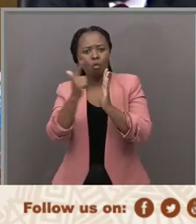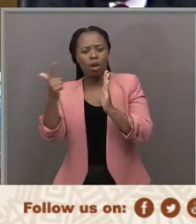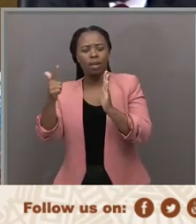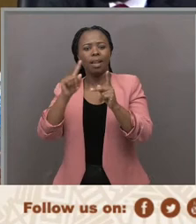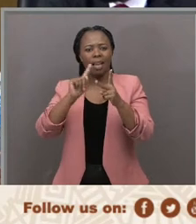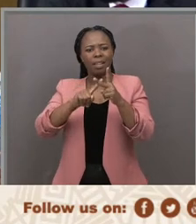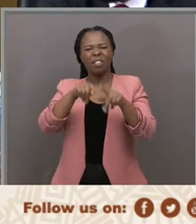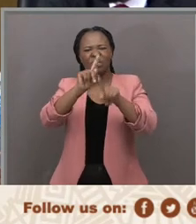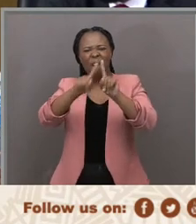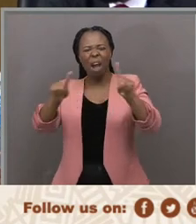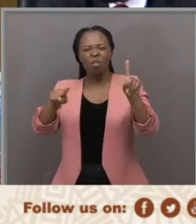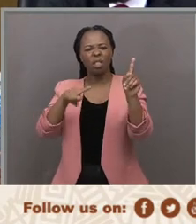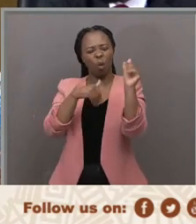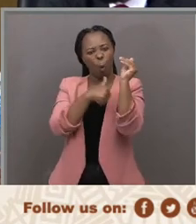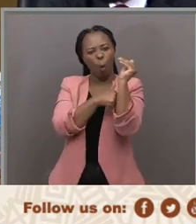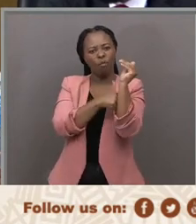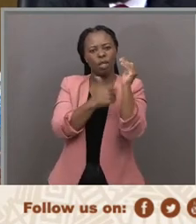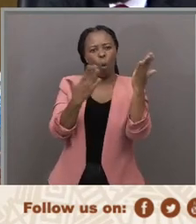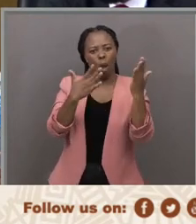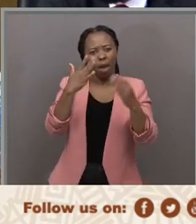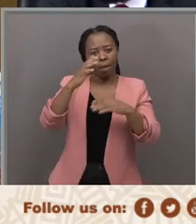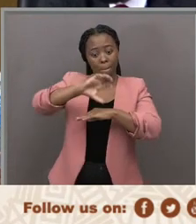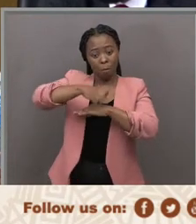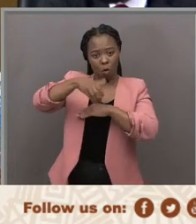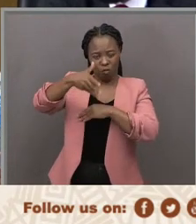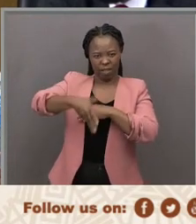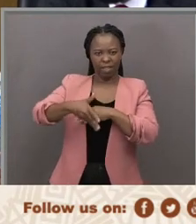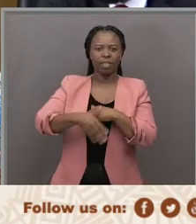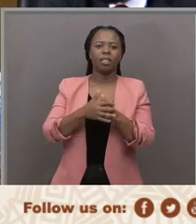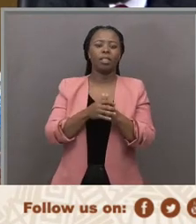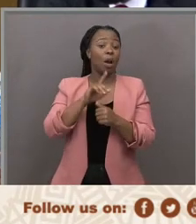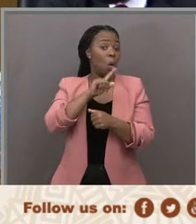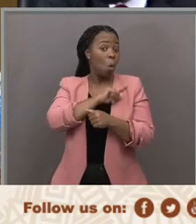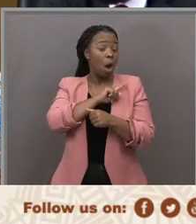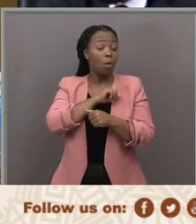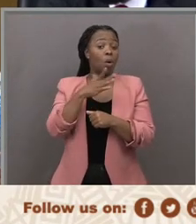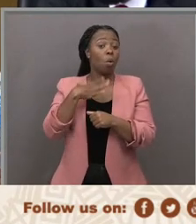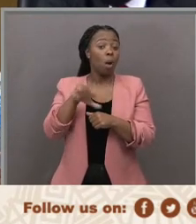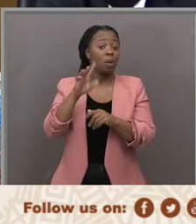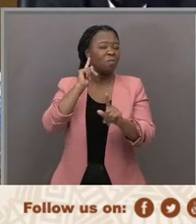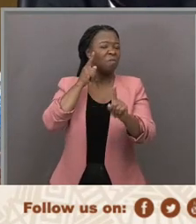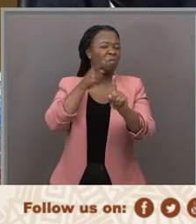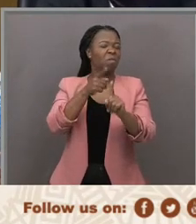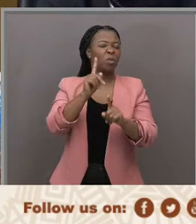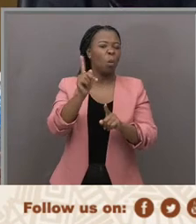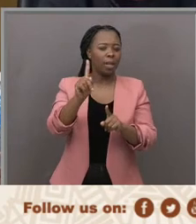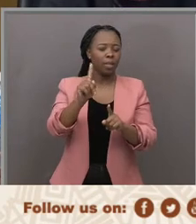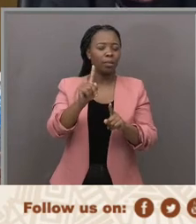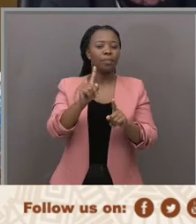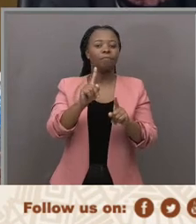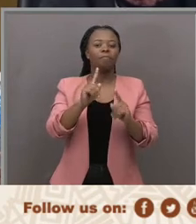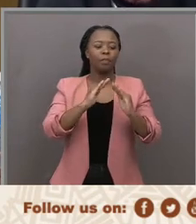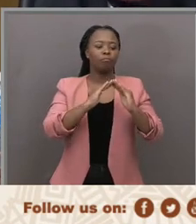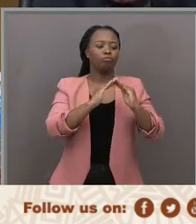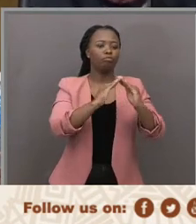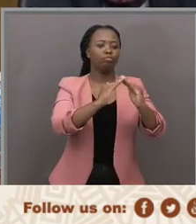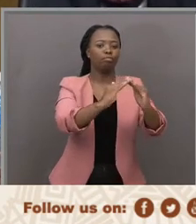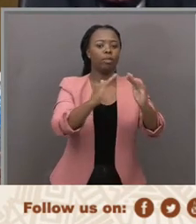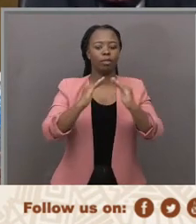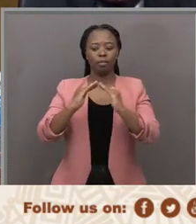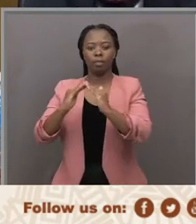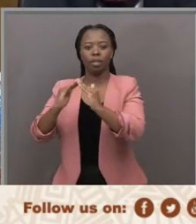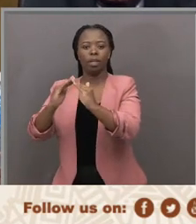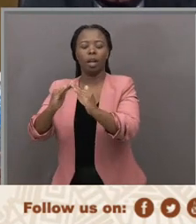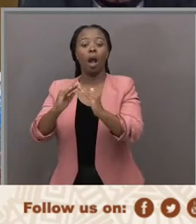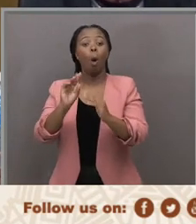our province. We want to make sure that particularly in the townships, there are Wi-Fi hotspots, so